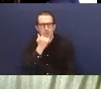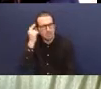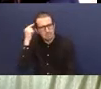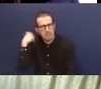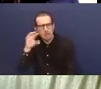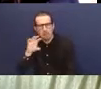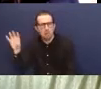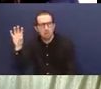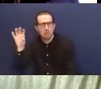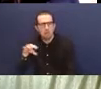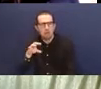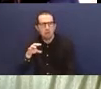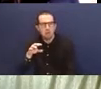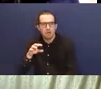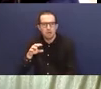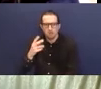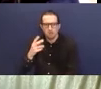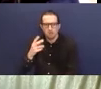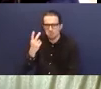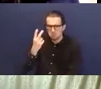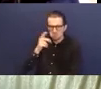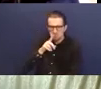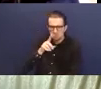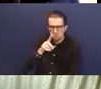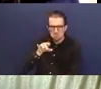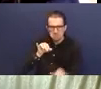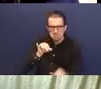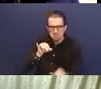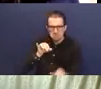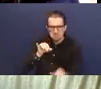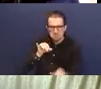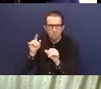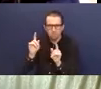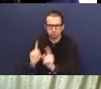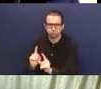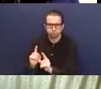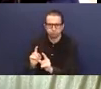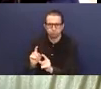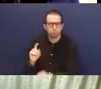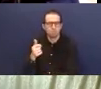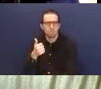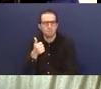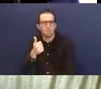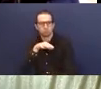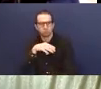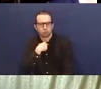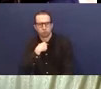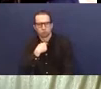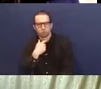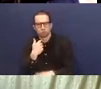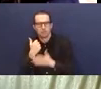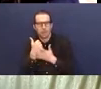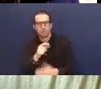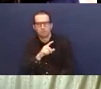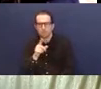you out with the first one. Please so what it says is over 1 billion people globally experience disability. That's 1 in